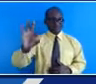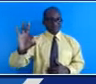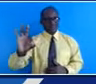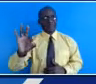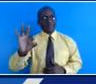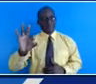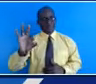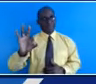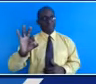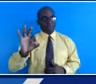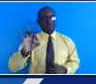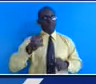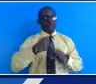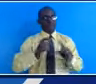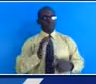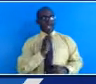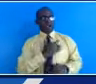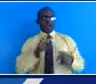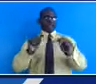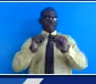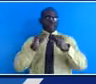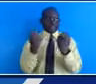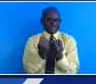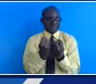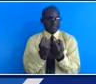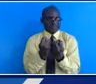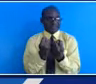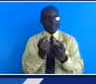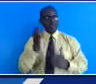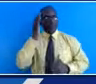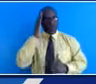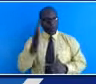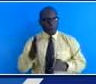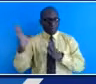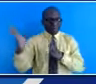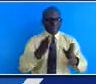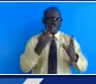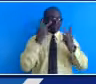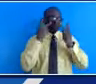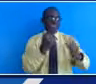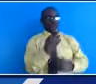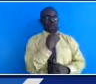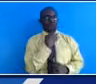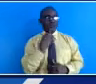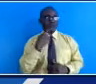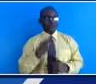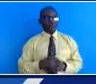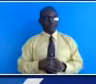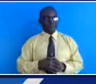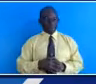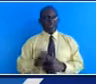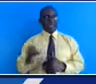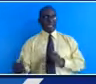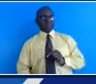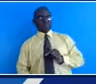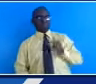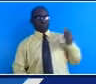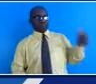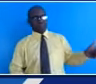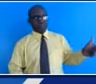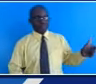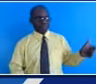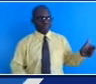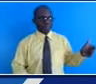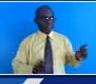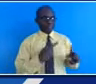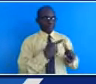up to your place. Next, we have one of our neighbors right down the block, Key Oyster House. And Elvi Hoxhaj is